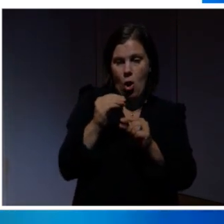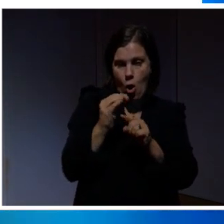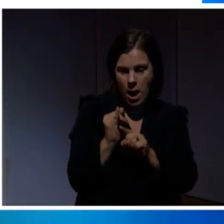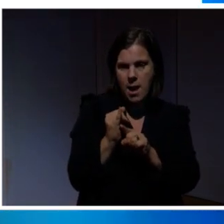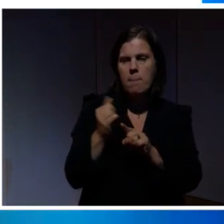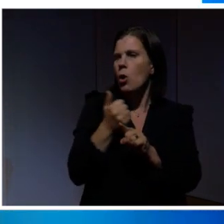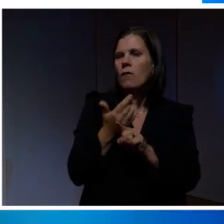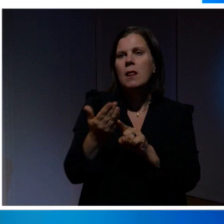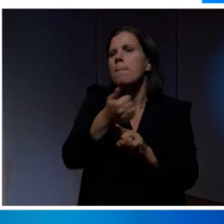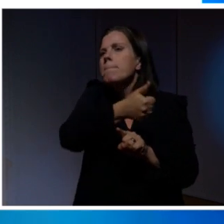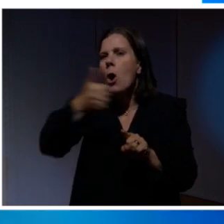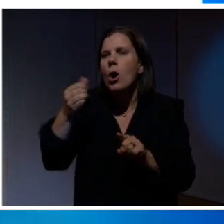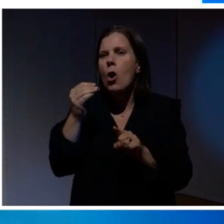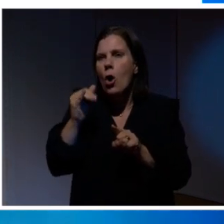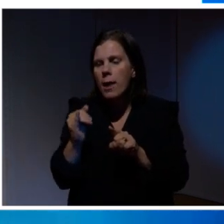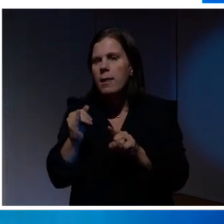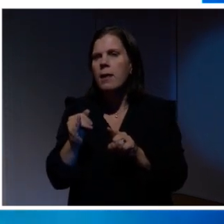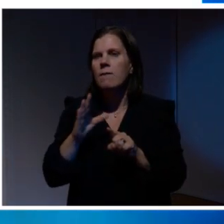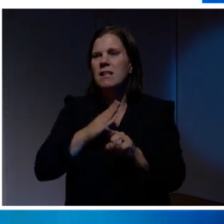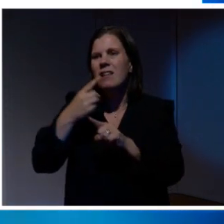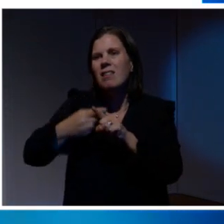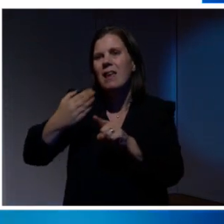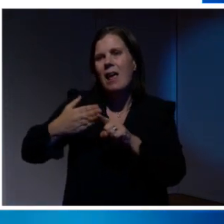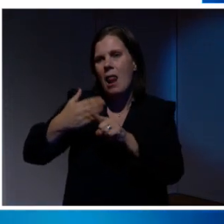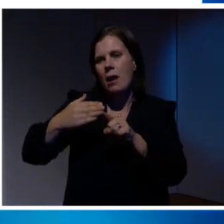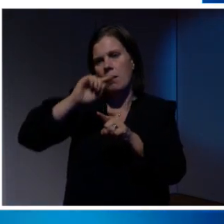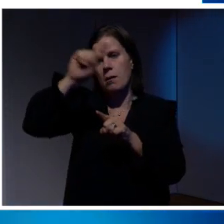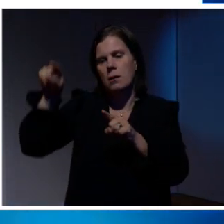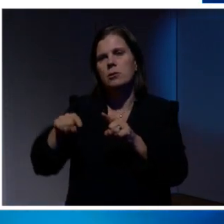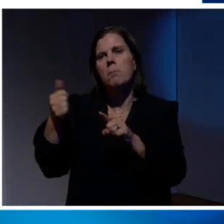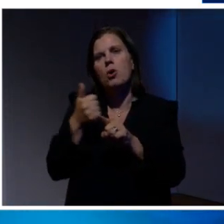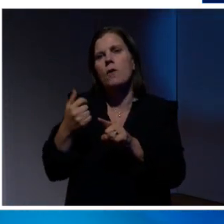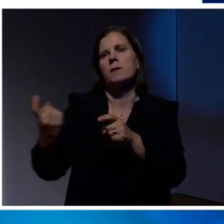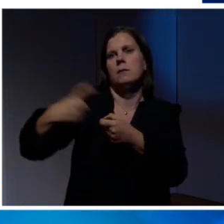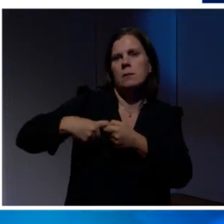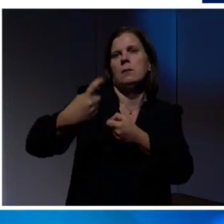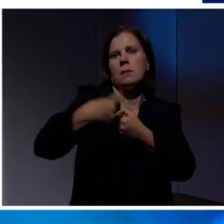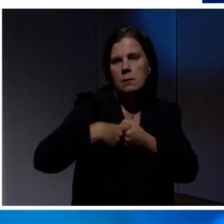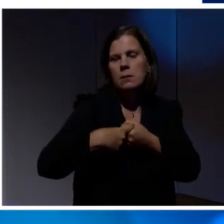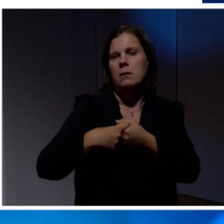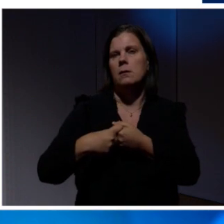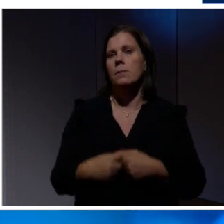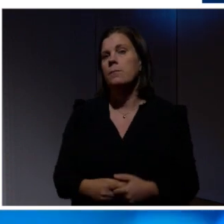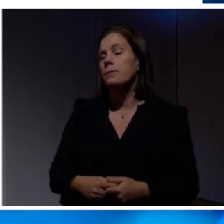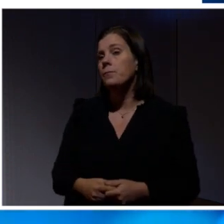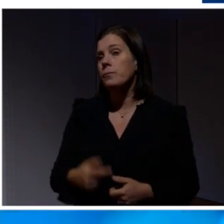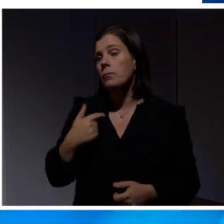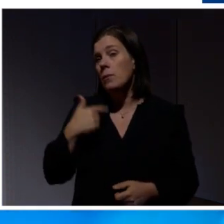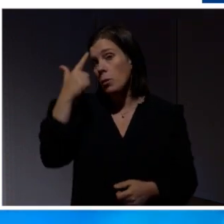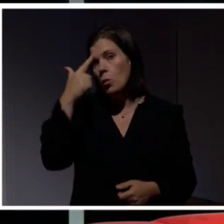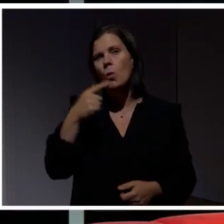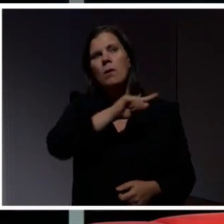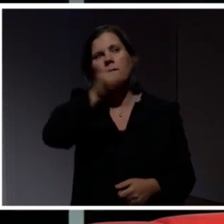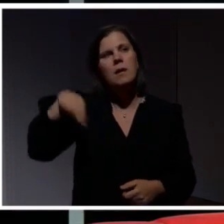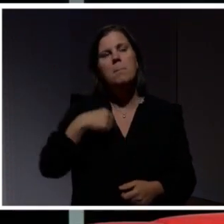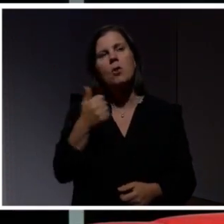need just AI. There are a lot of different components that you have to integrate. And I think we have to be braver